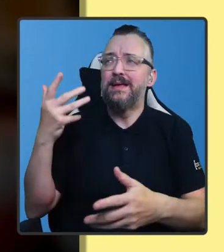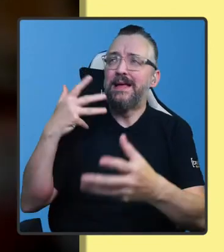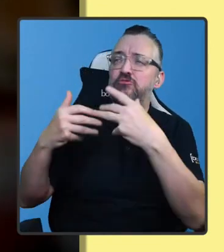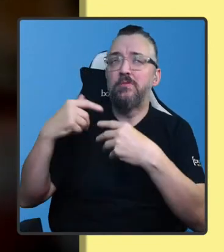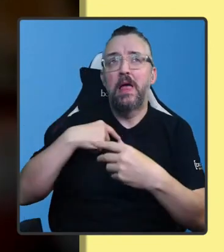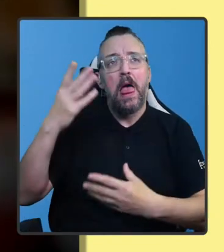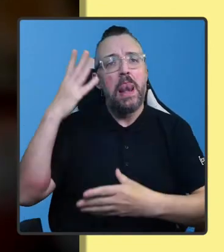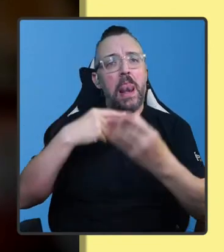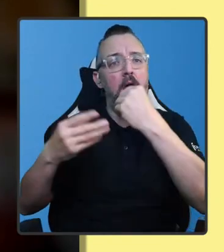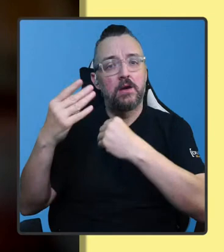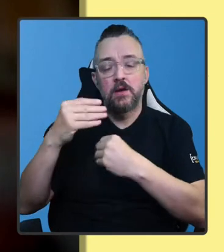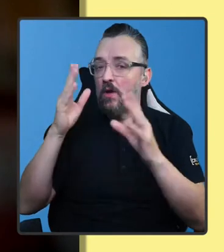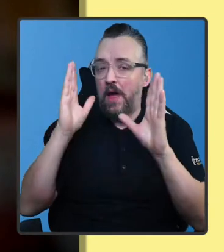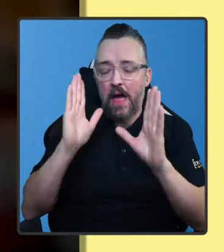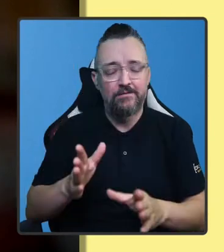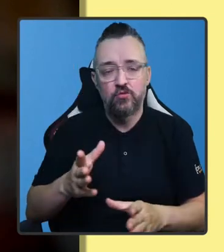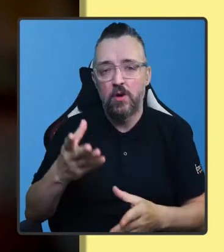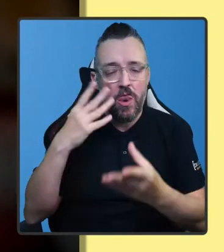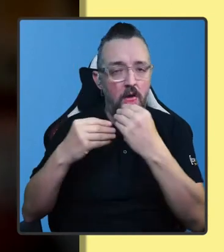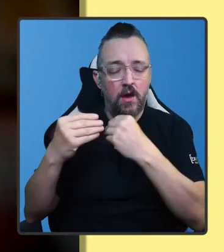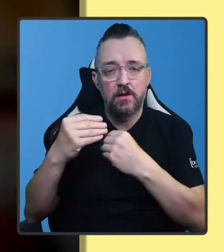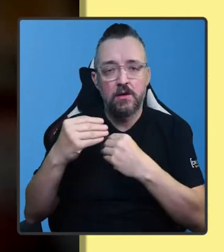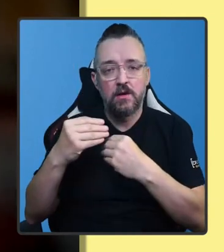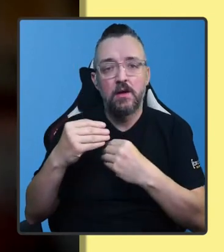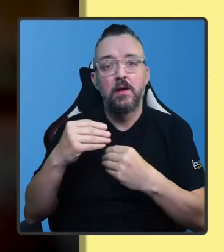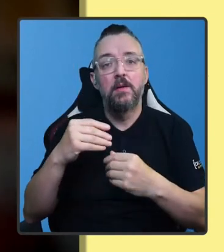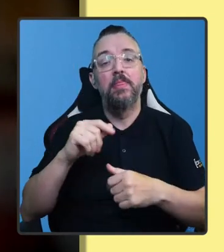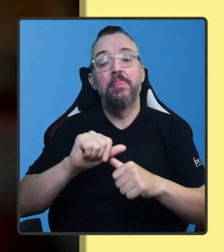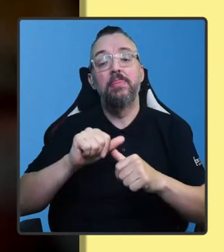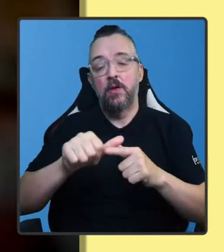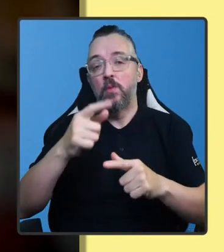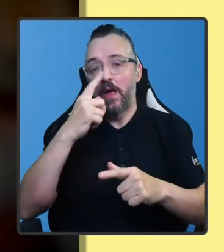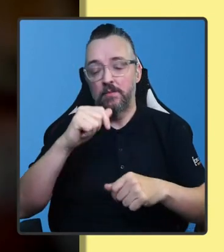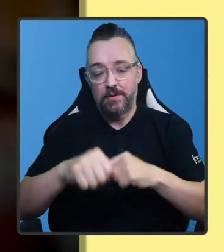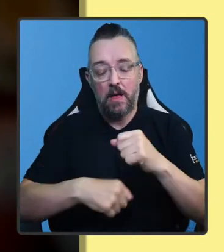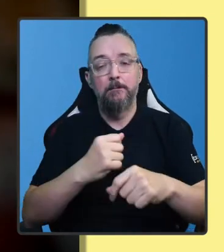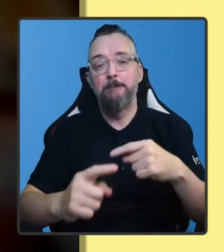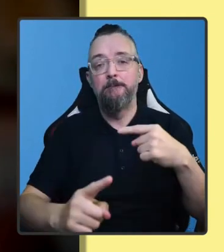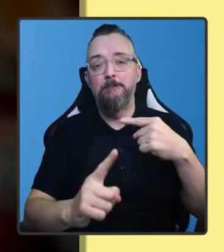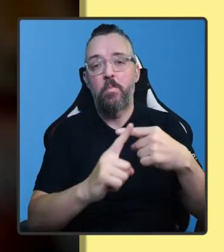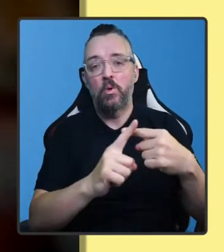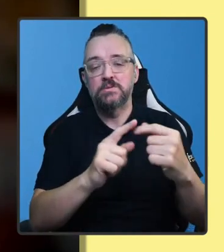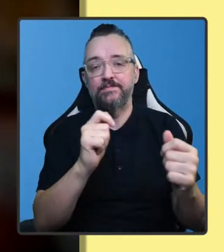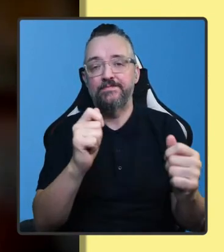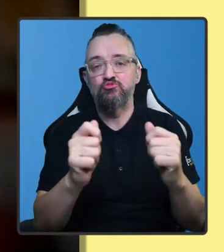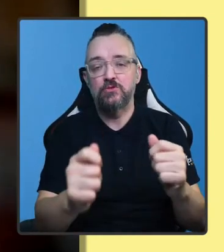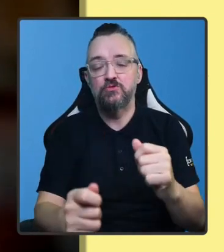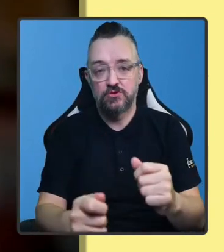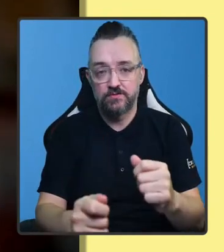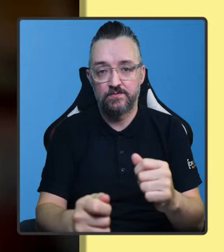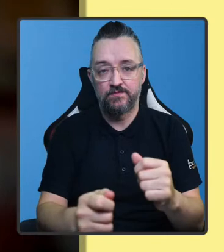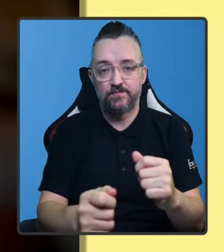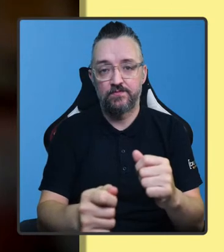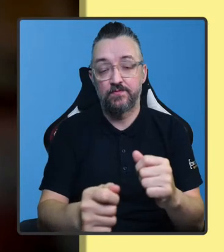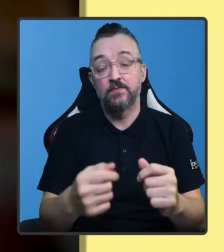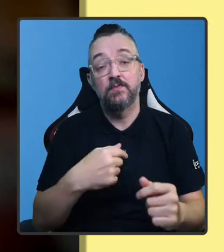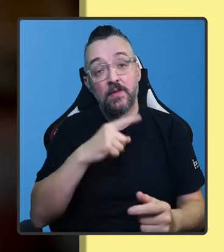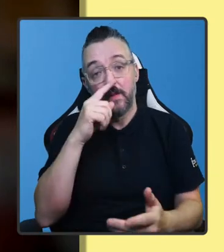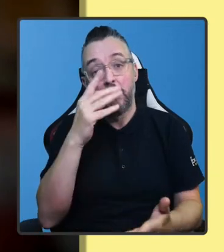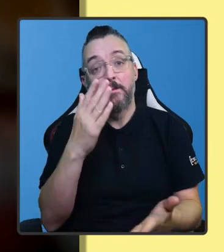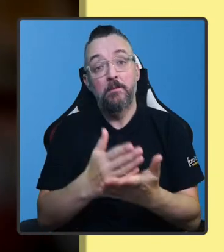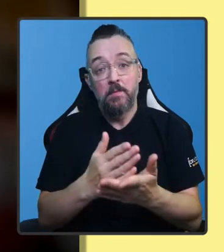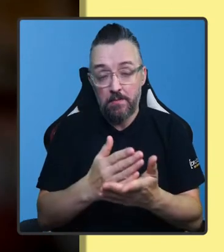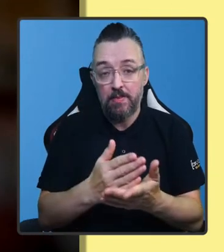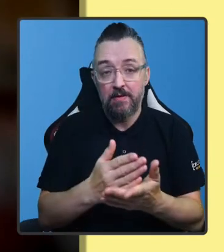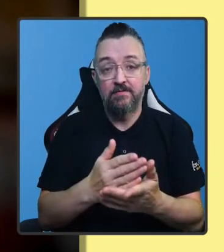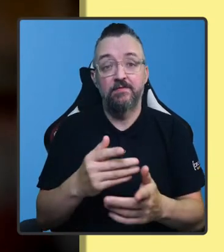into account before we can enable positive change for our future. It is our belief that what would make things better